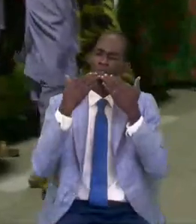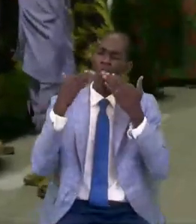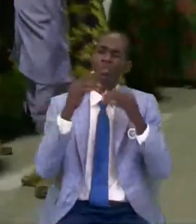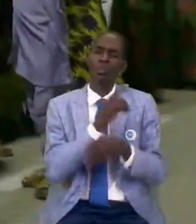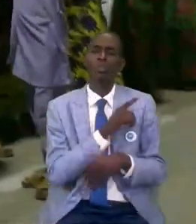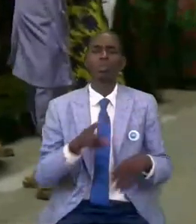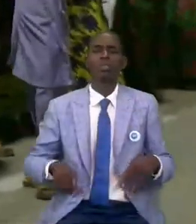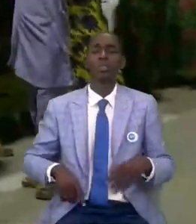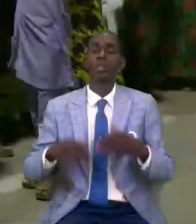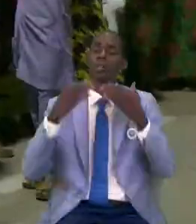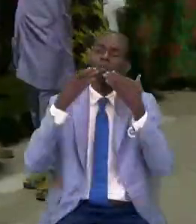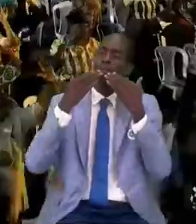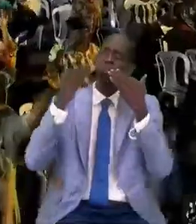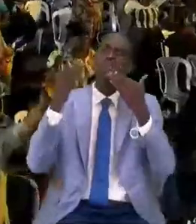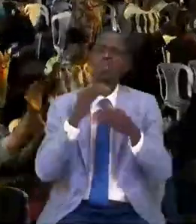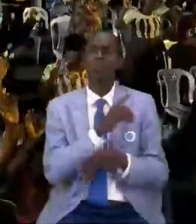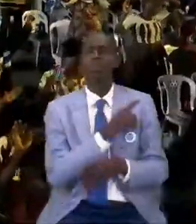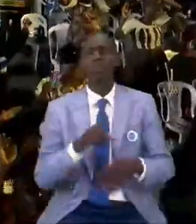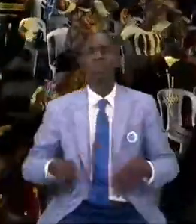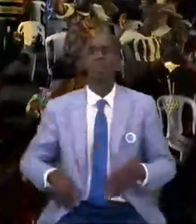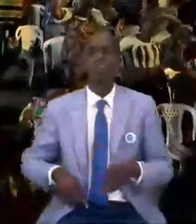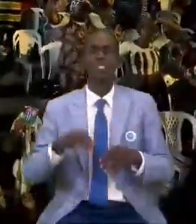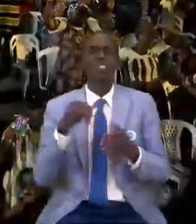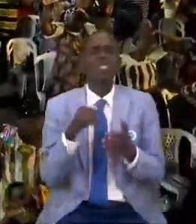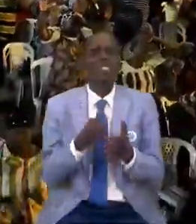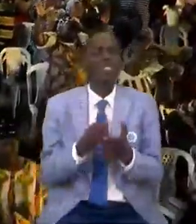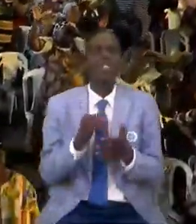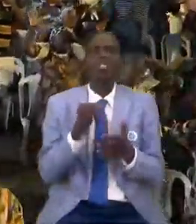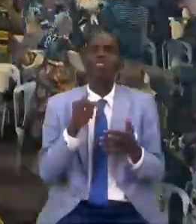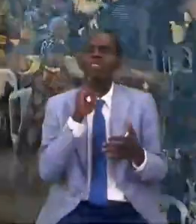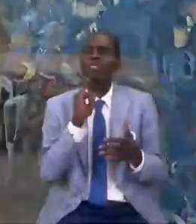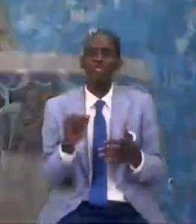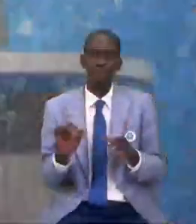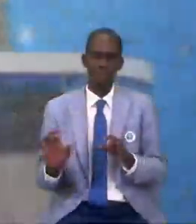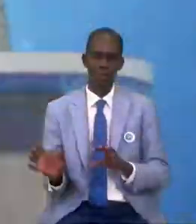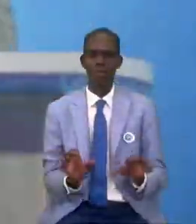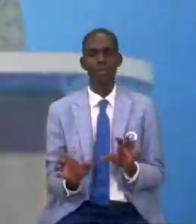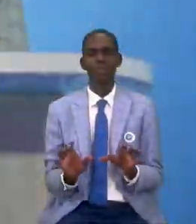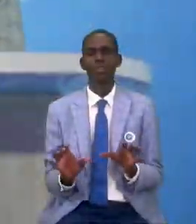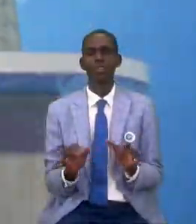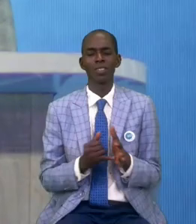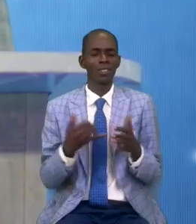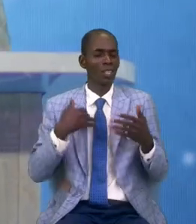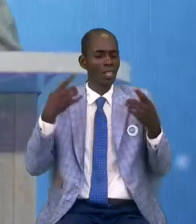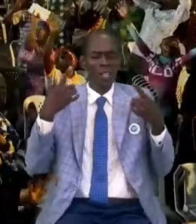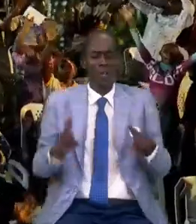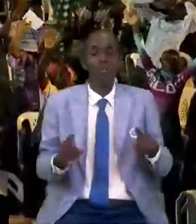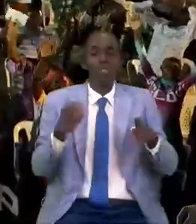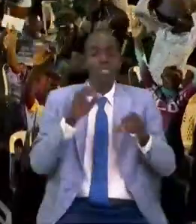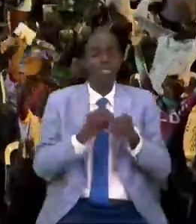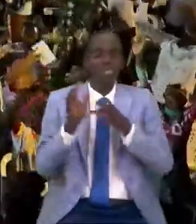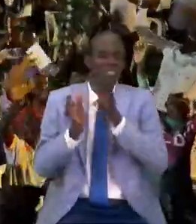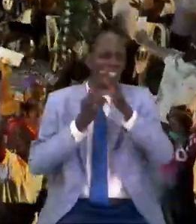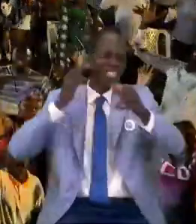is done. In Jesus' name we pray.